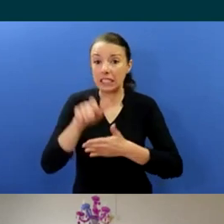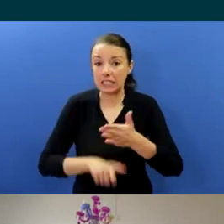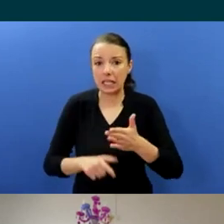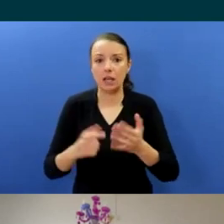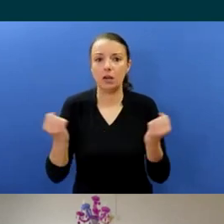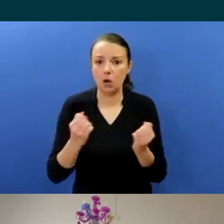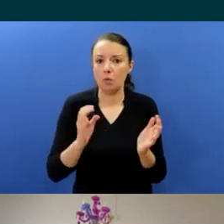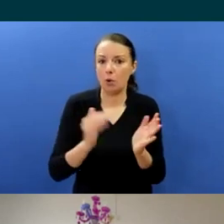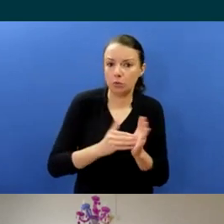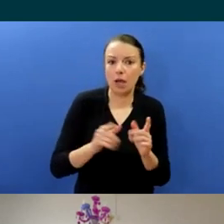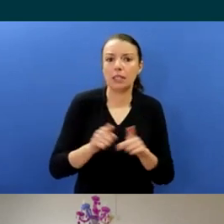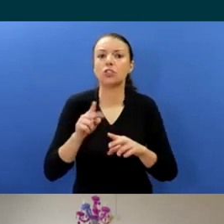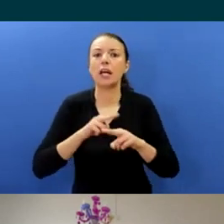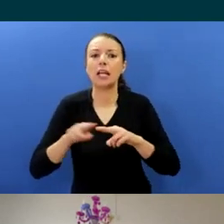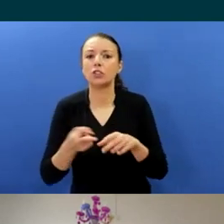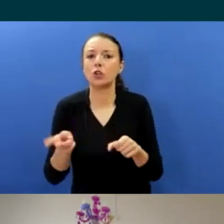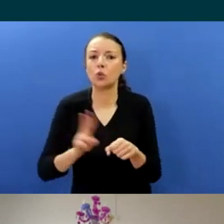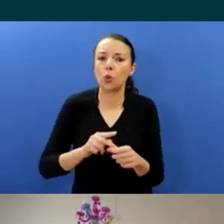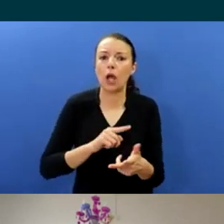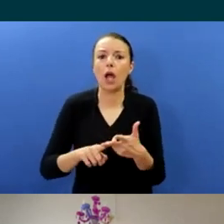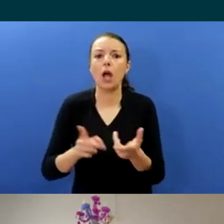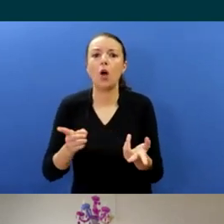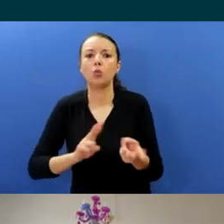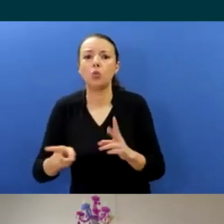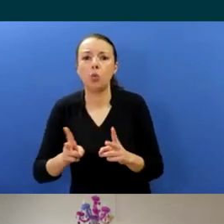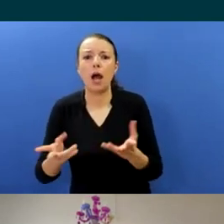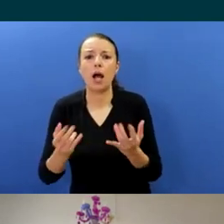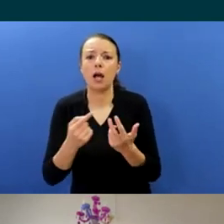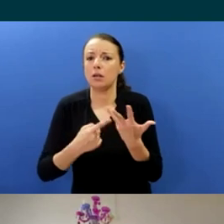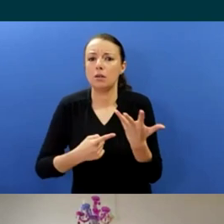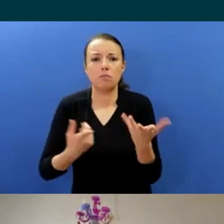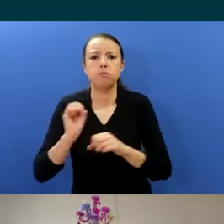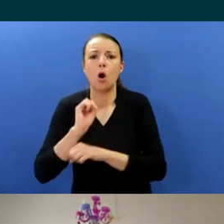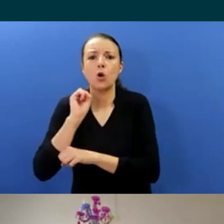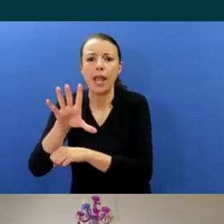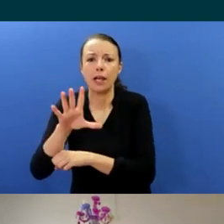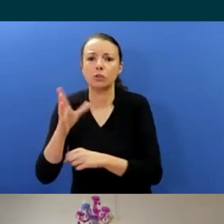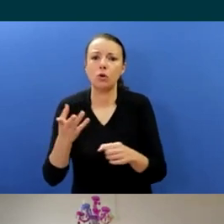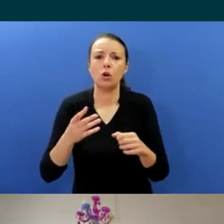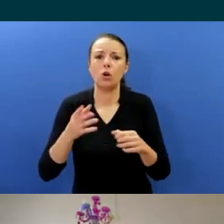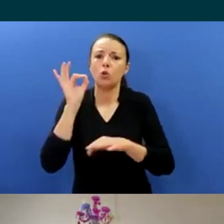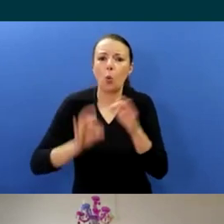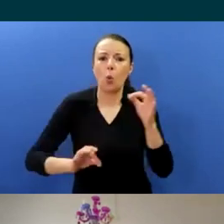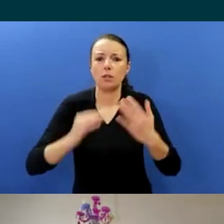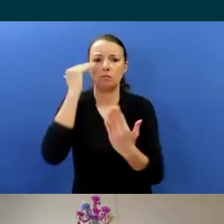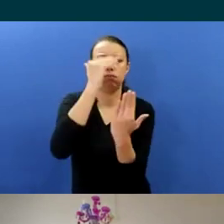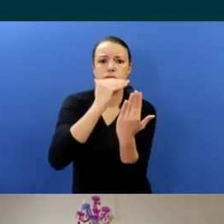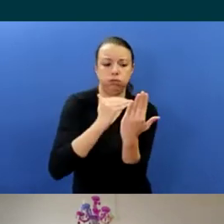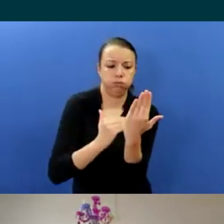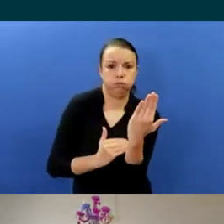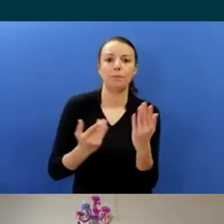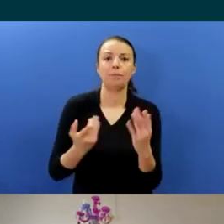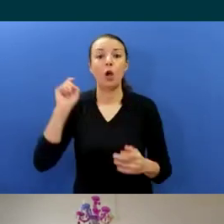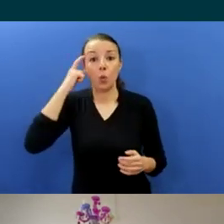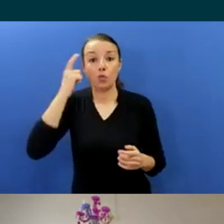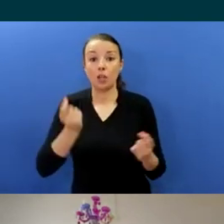needed. And the lead facilitator will train the co-facilitators, which are